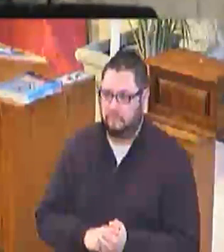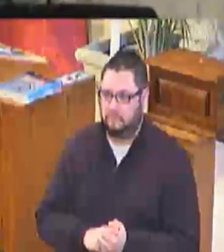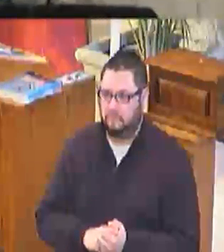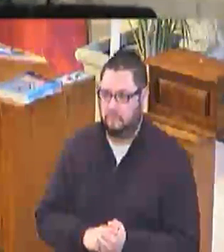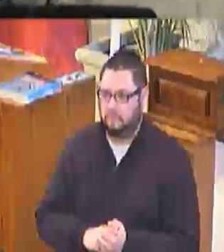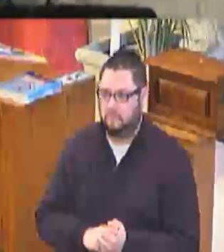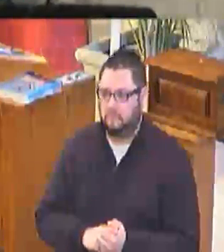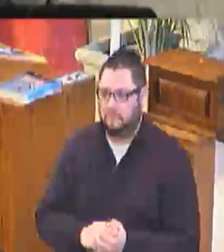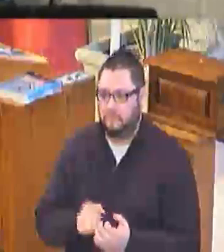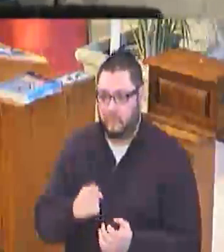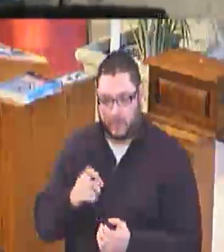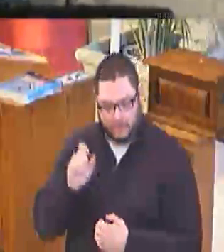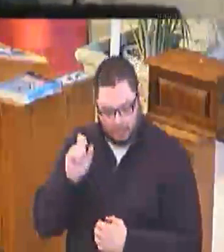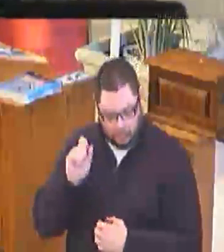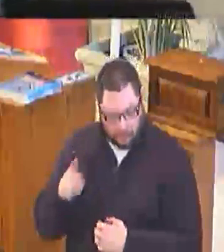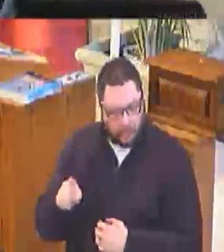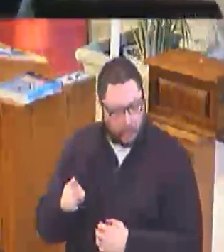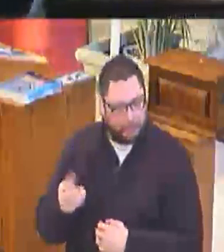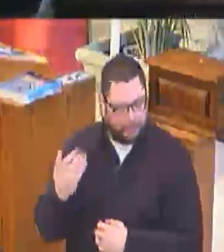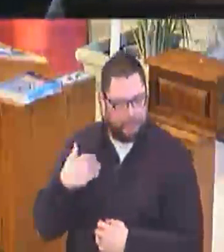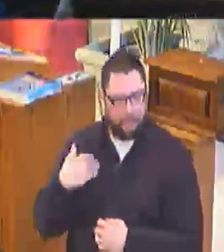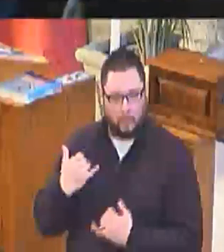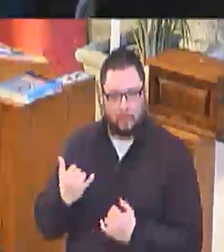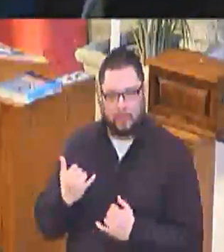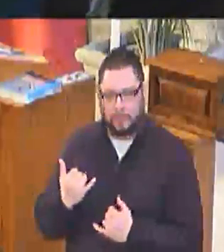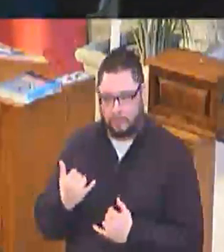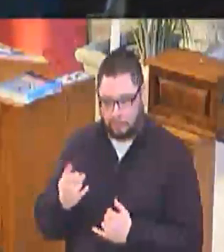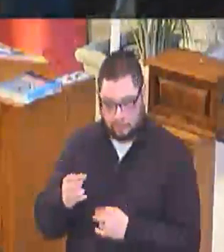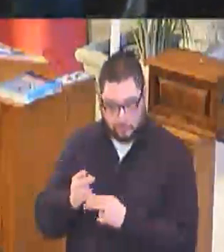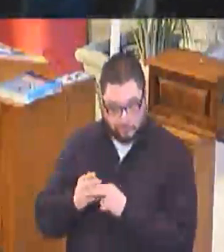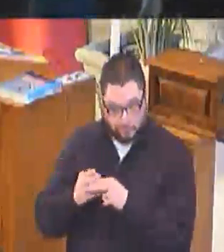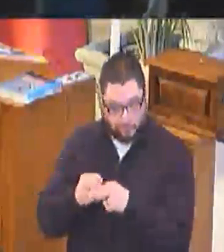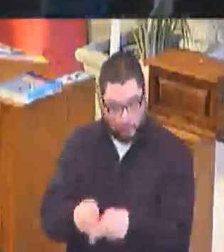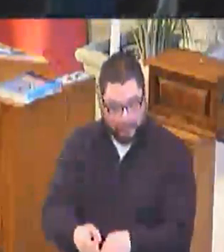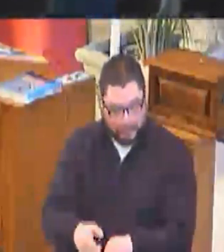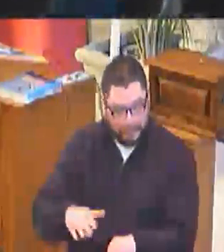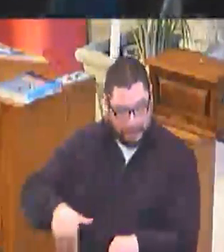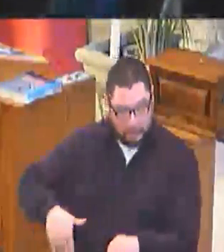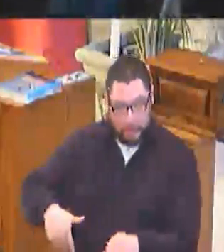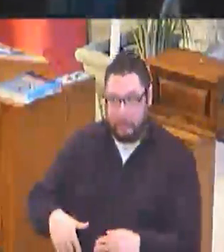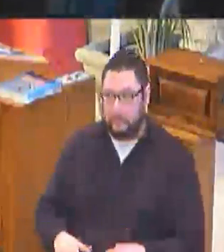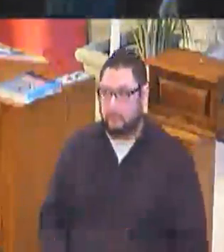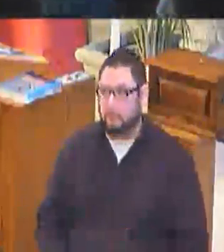And so I asked the question earlier today, so have you named her yet?